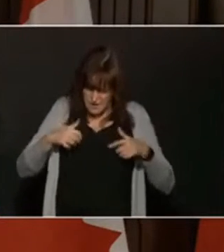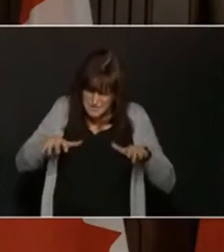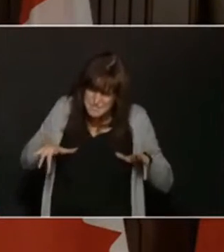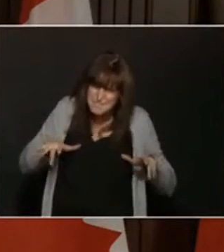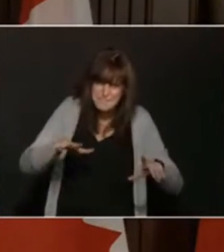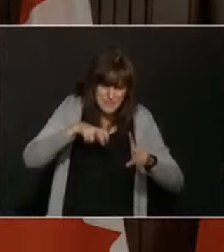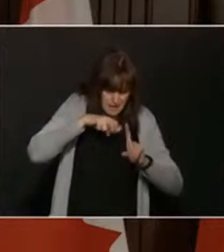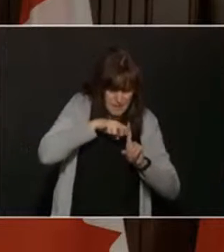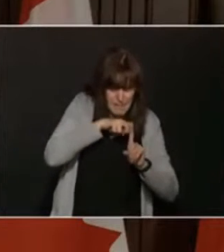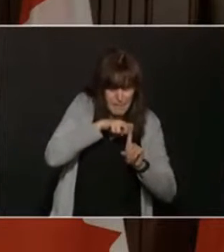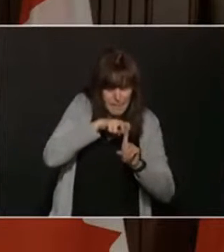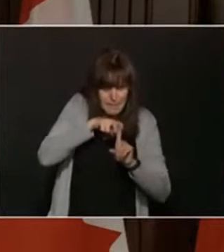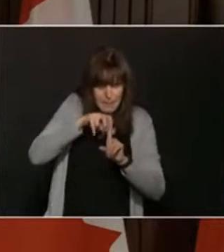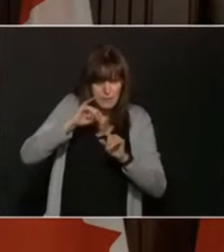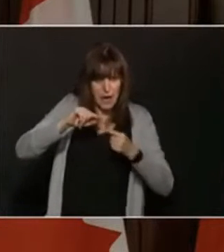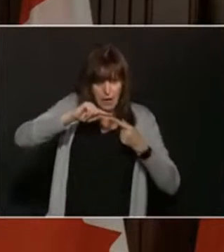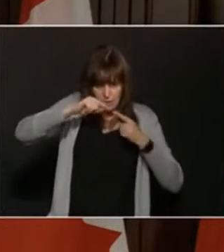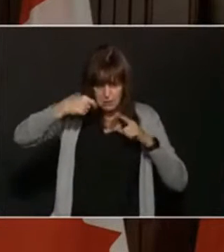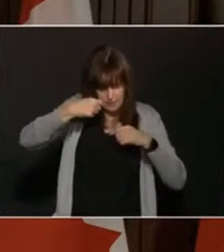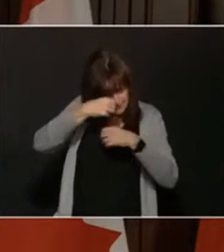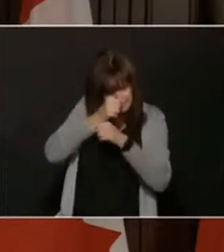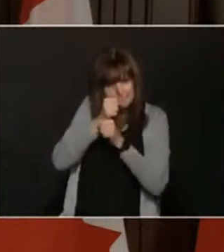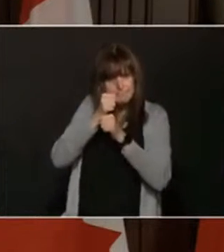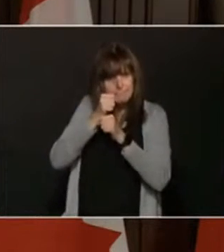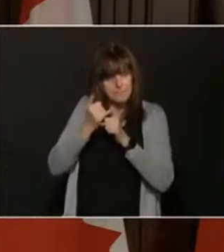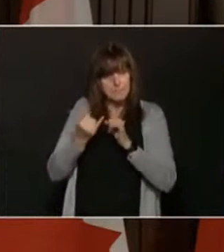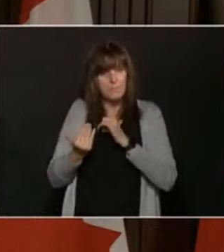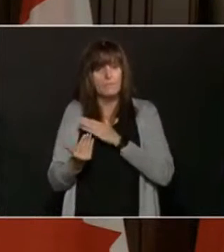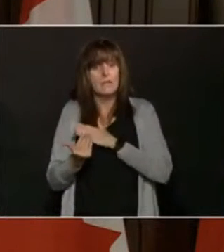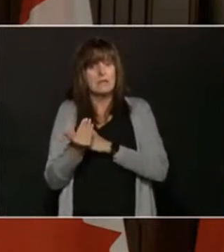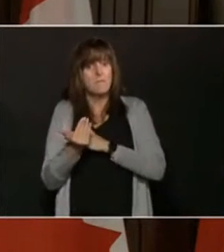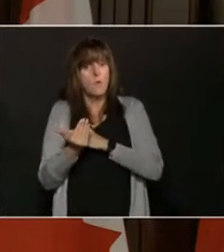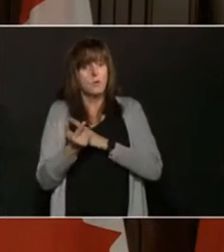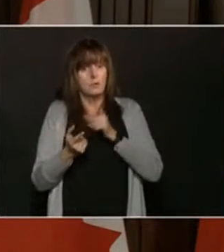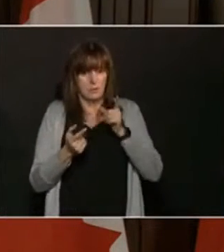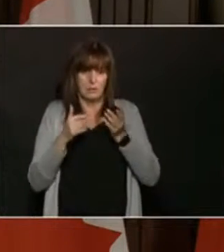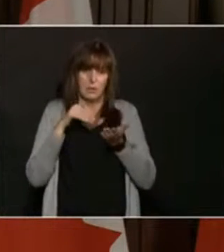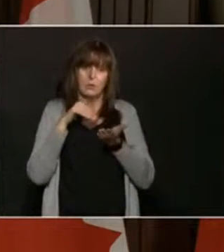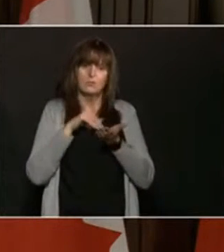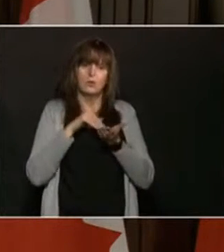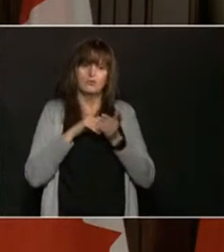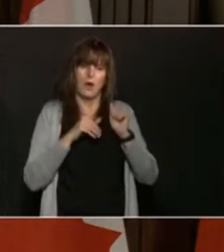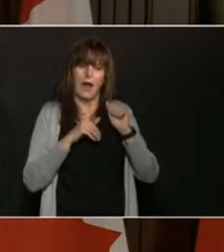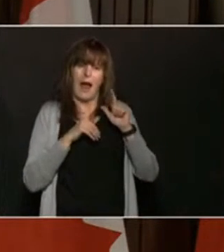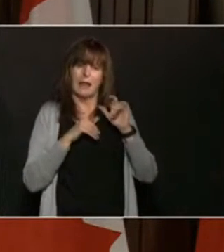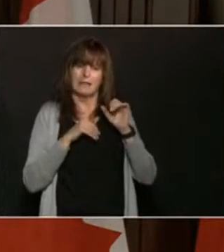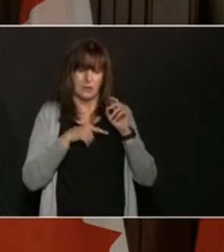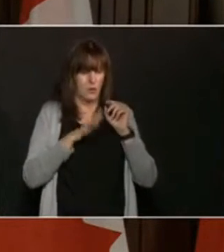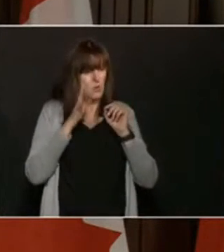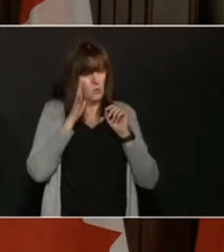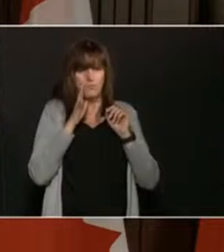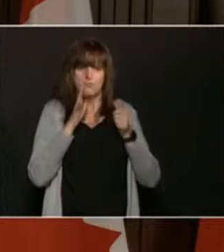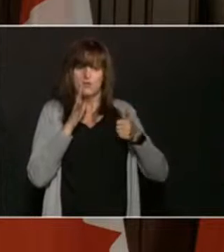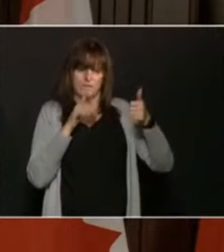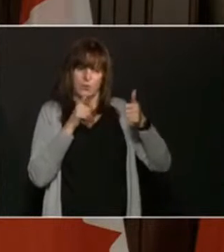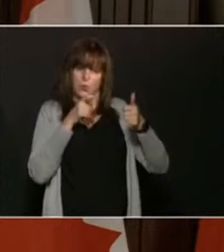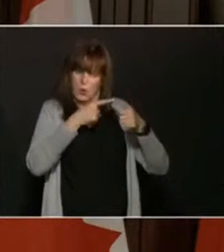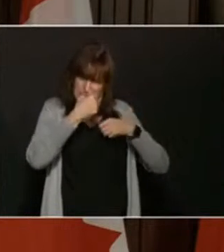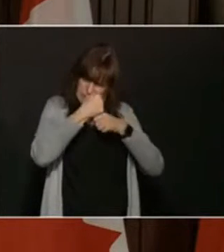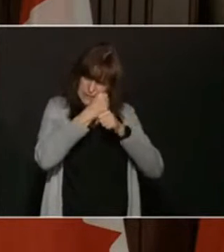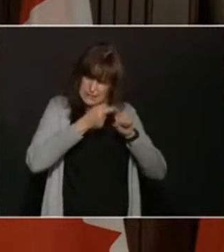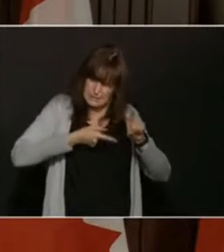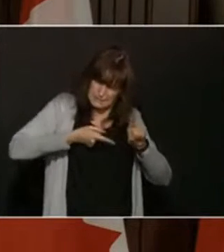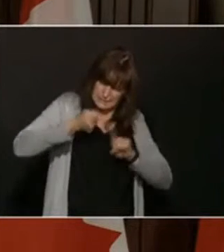And actually, I was just on the phone this morning with Dr. Allen, who's the chief microbiologist at the Public Health Ontario Laboratory. They are now